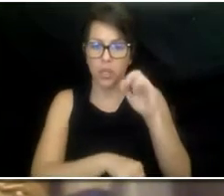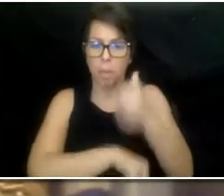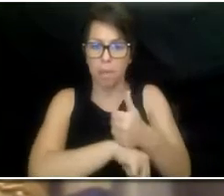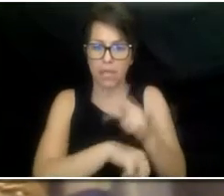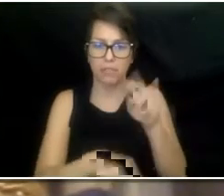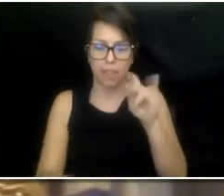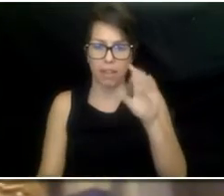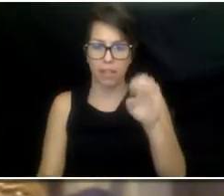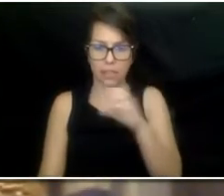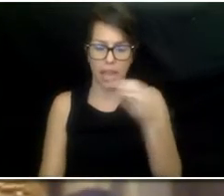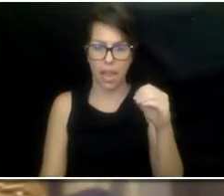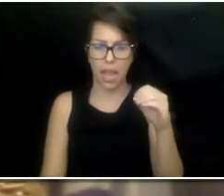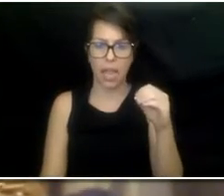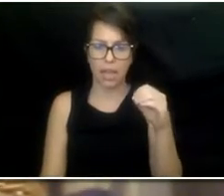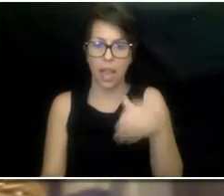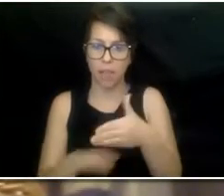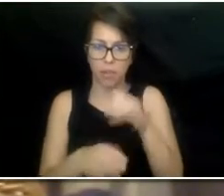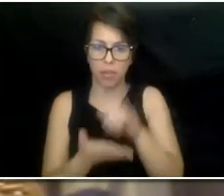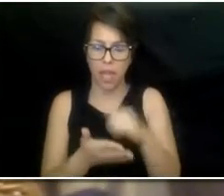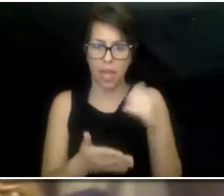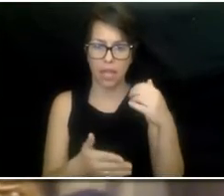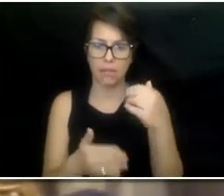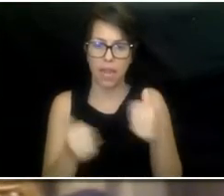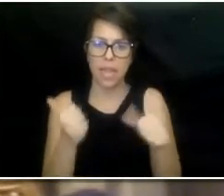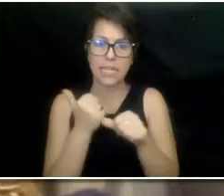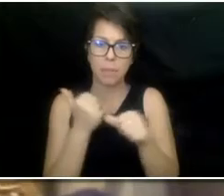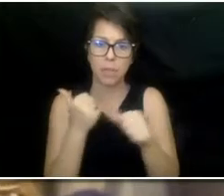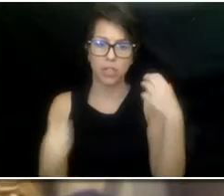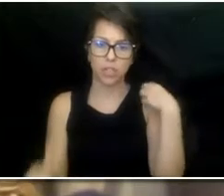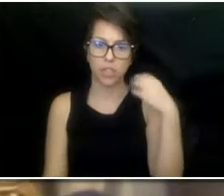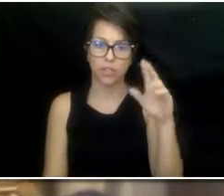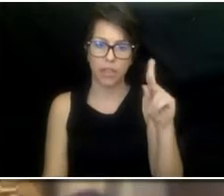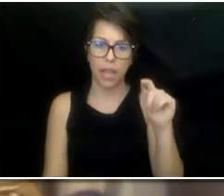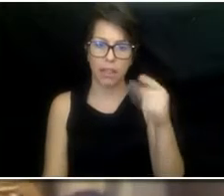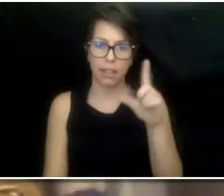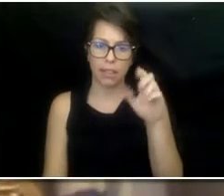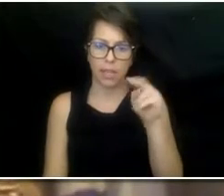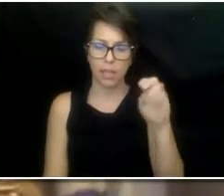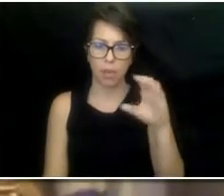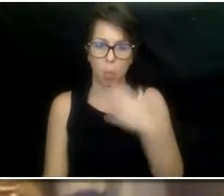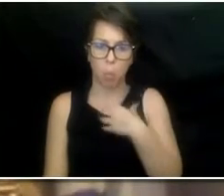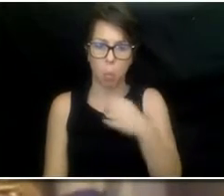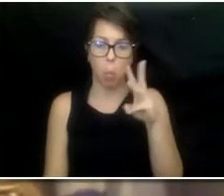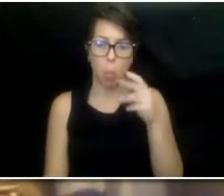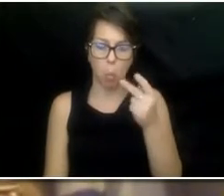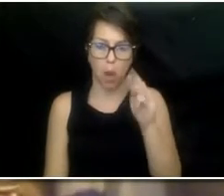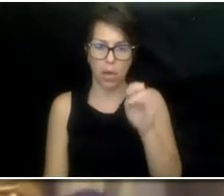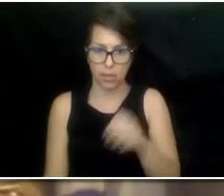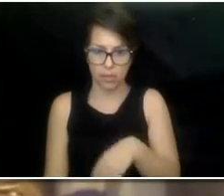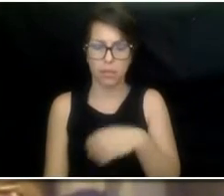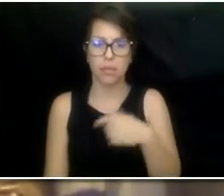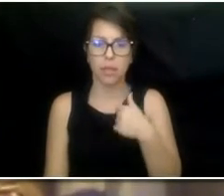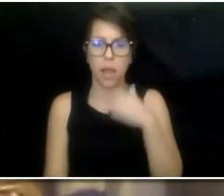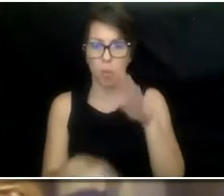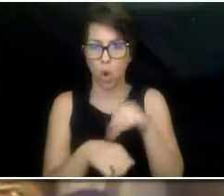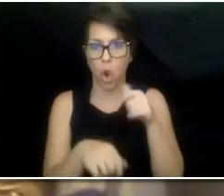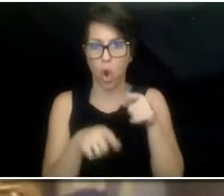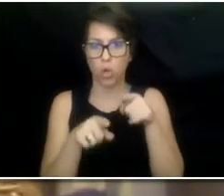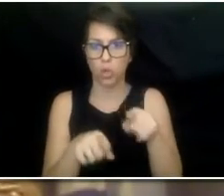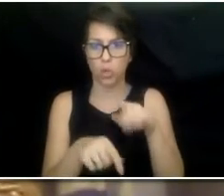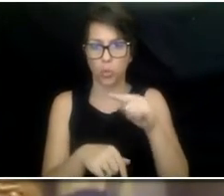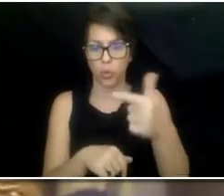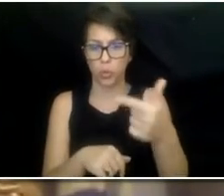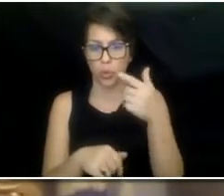function and I will call on you in the order that you raise your hands we will we will be limiting council member questions to five